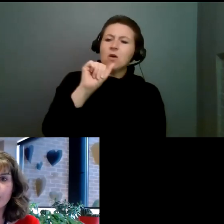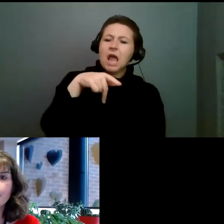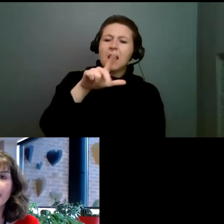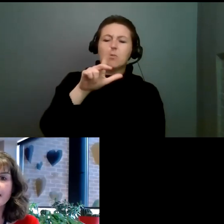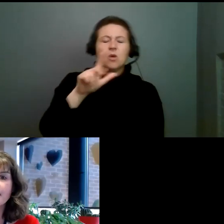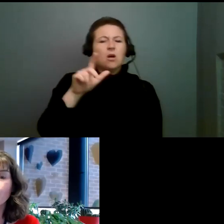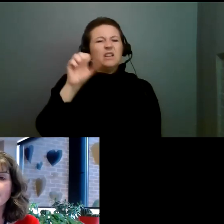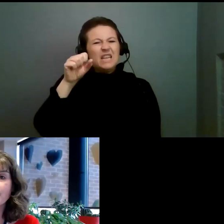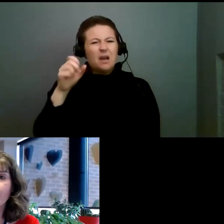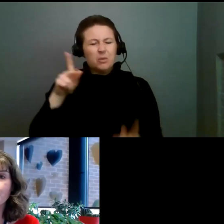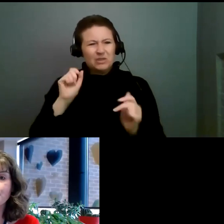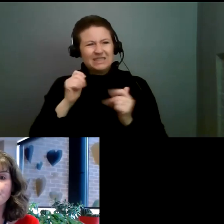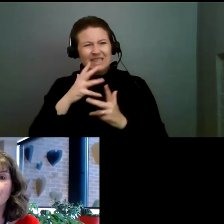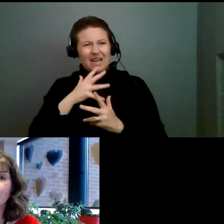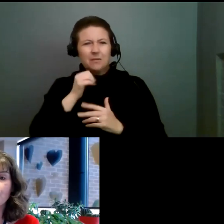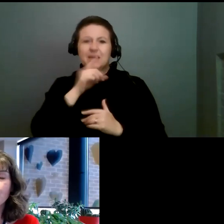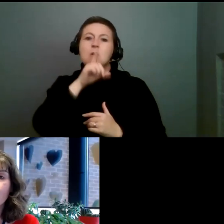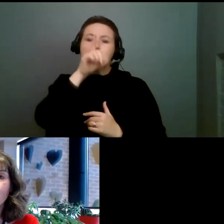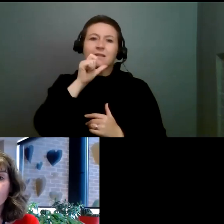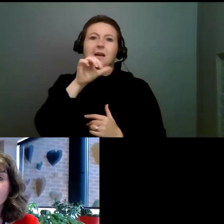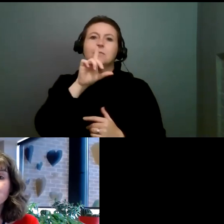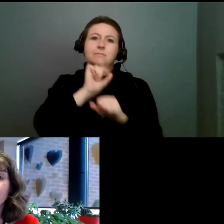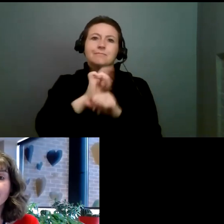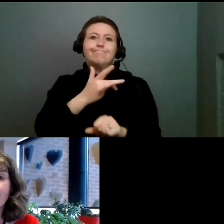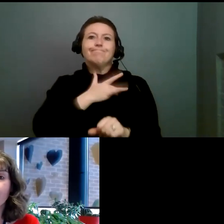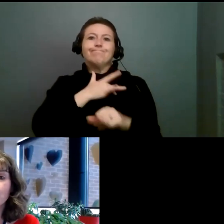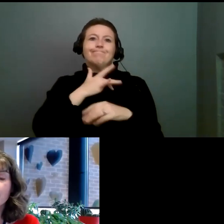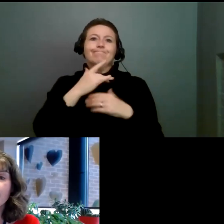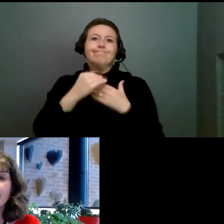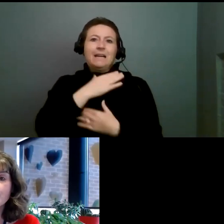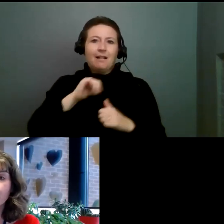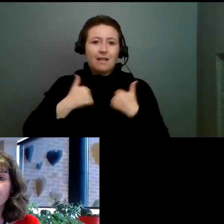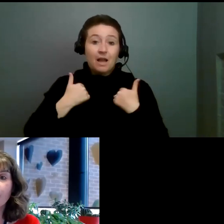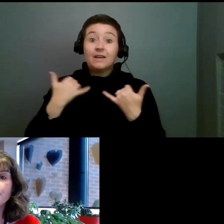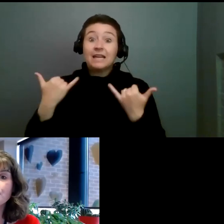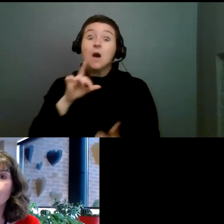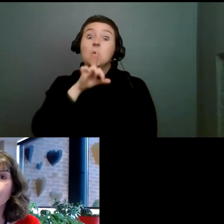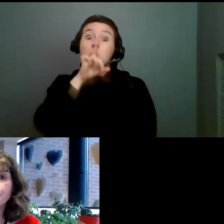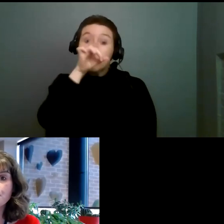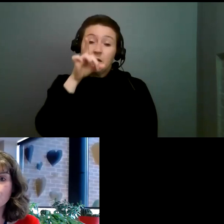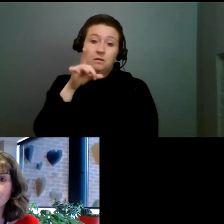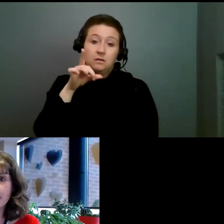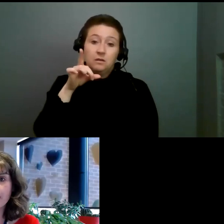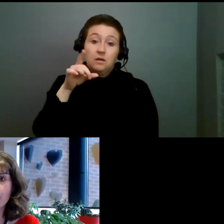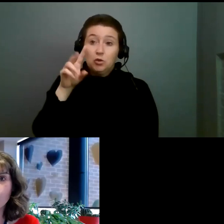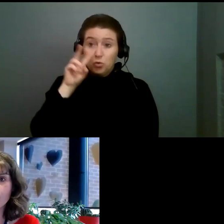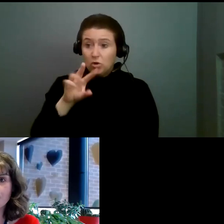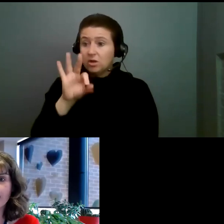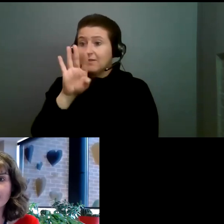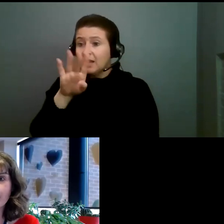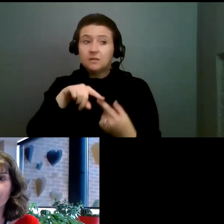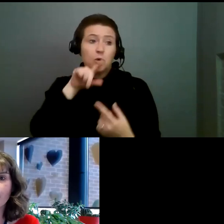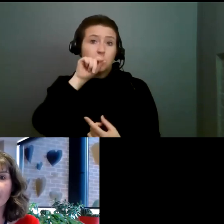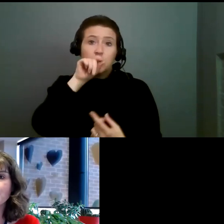community, because it wasn't yet personal. Well, it's real now. It's pretty hard to scroll through social media or